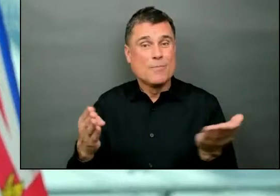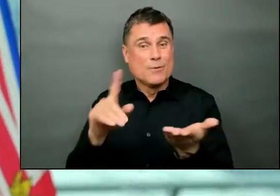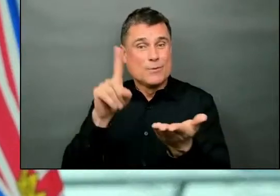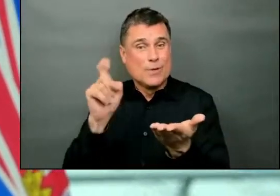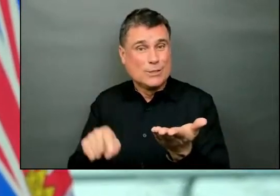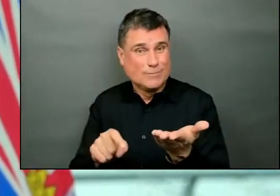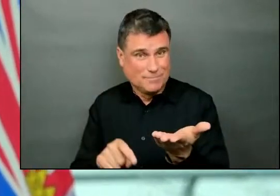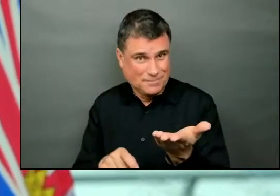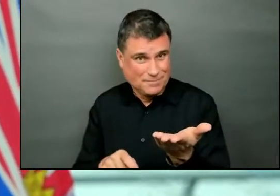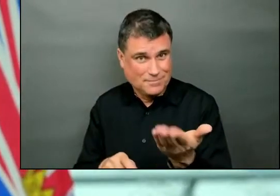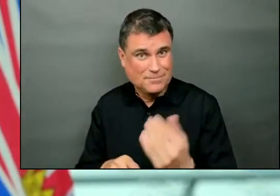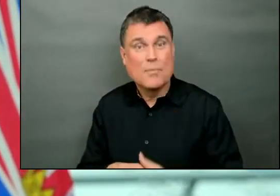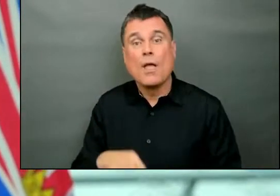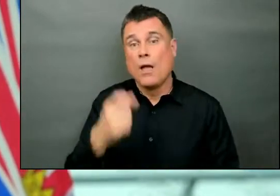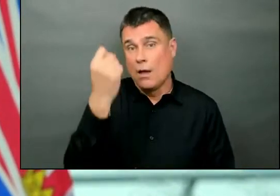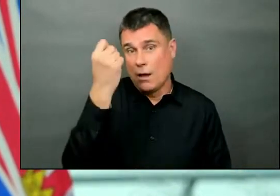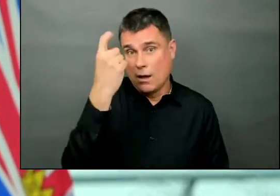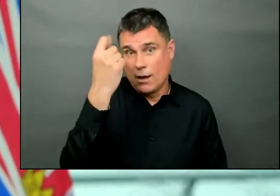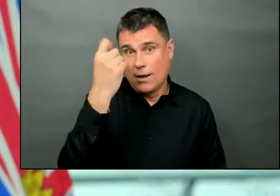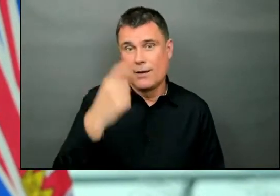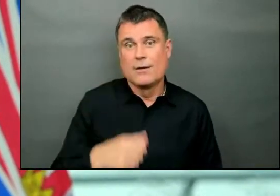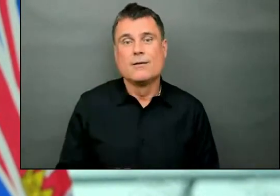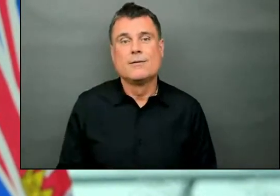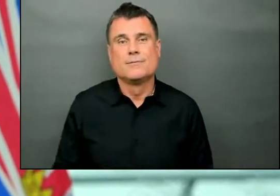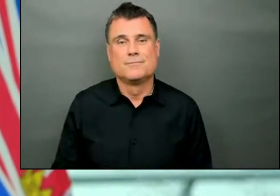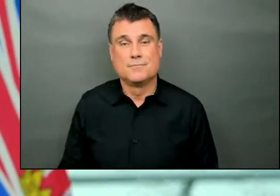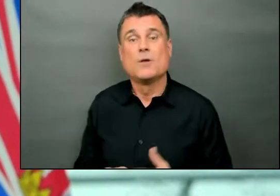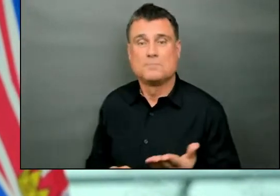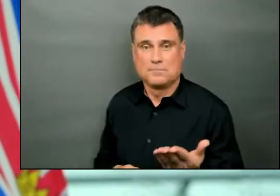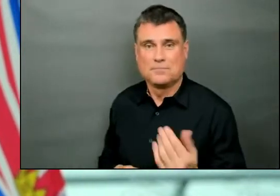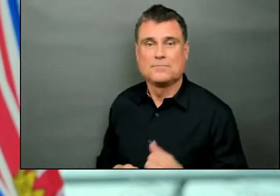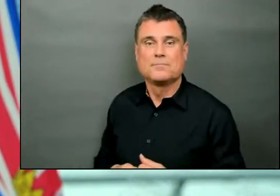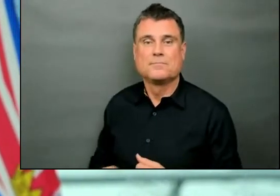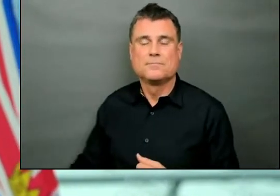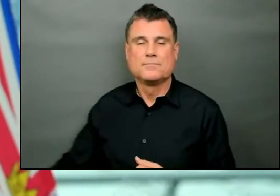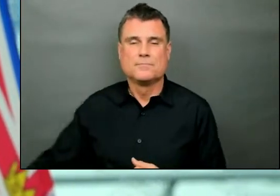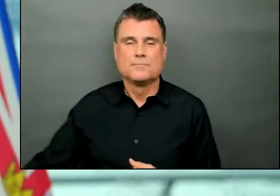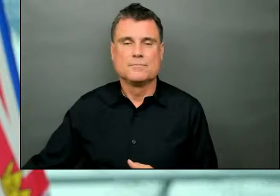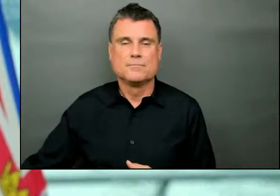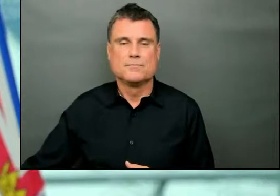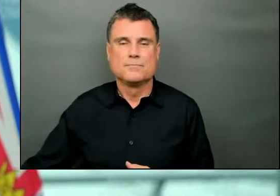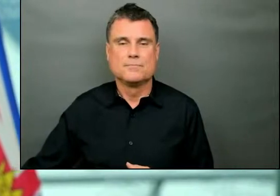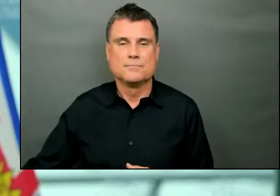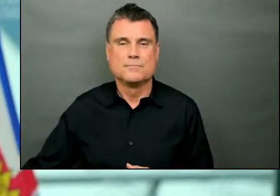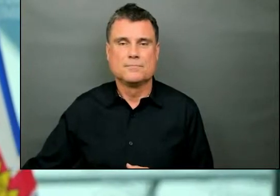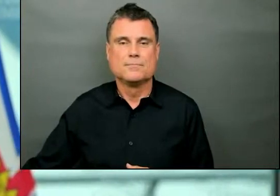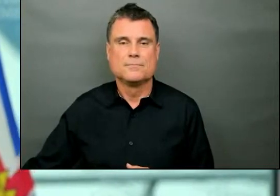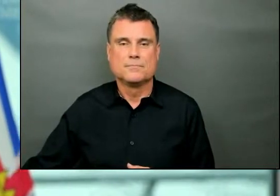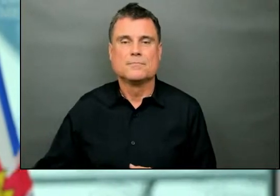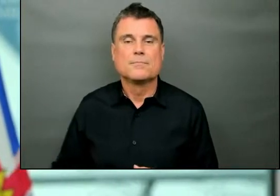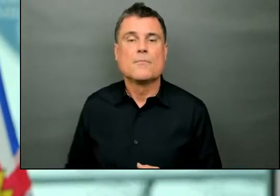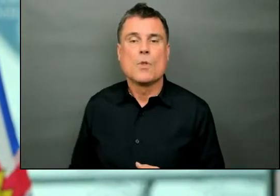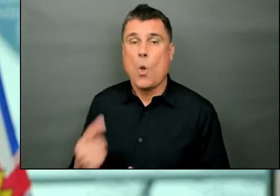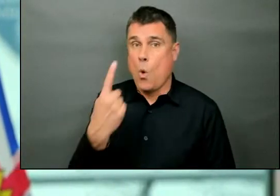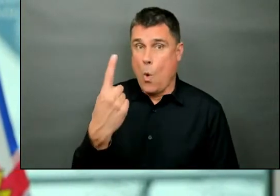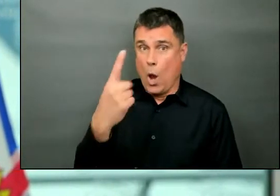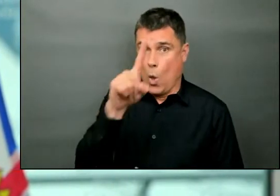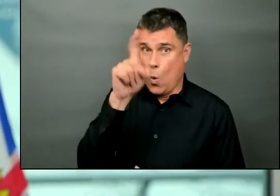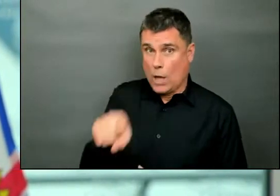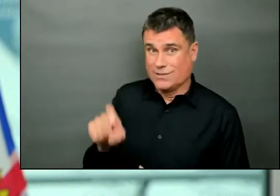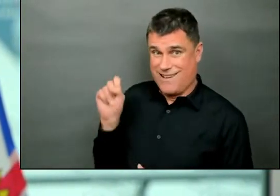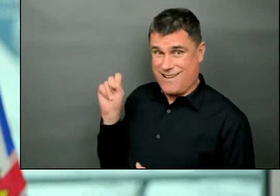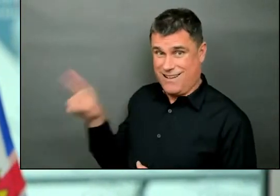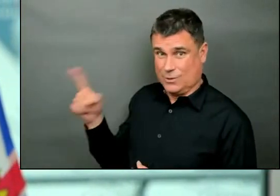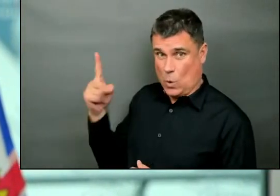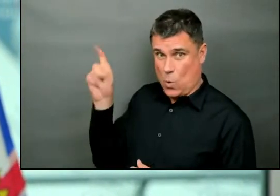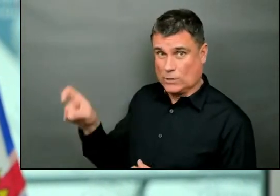Thank you, Minister. As a reminder to everybody on the phone line, please press star 1 to enter the queue. You'll be limited to one question and one follow-up only. I would also